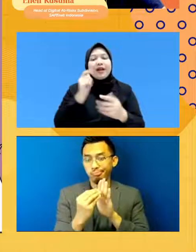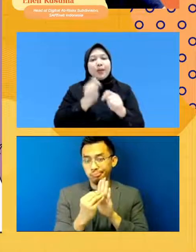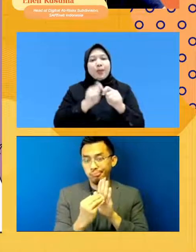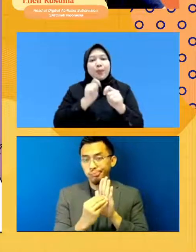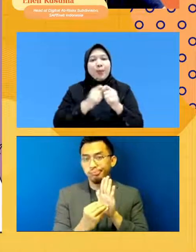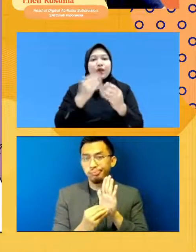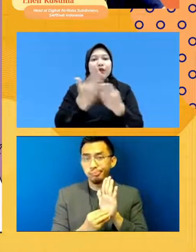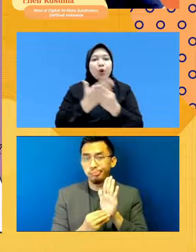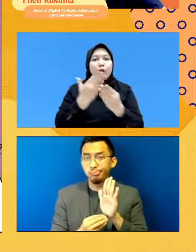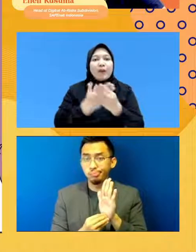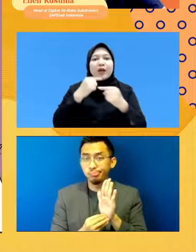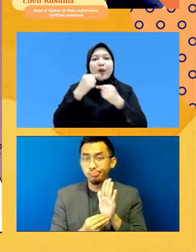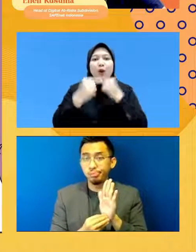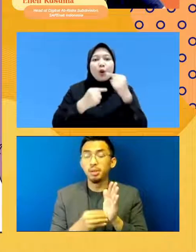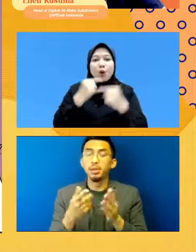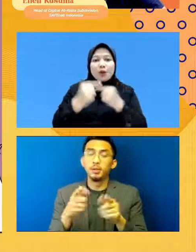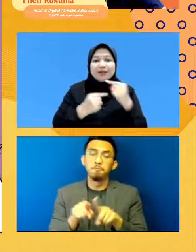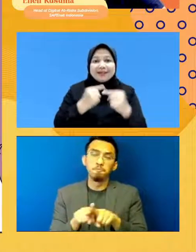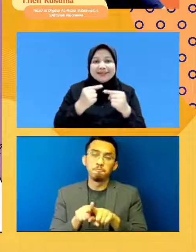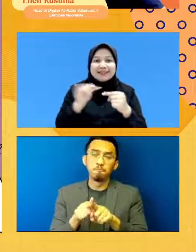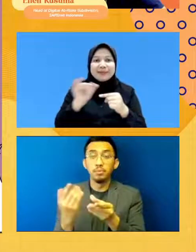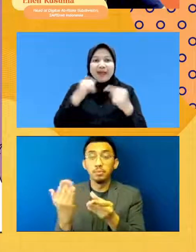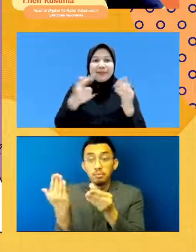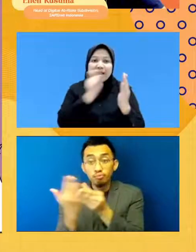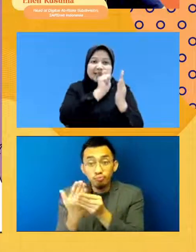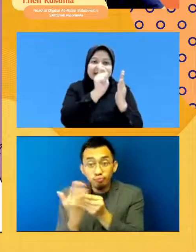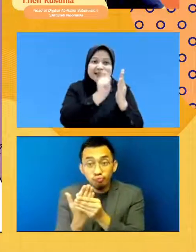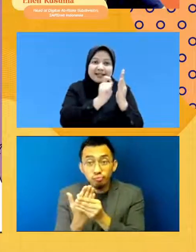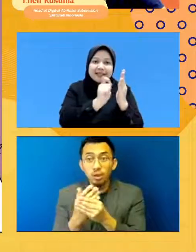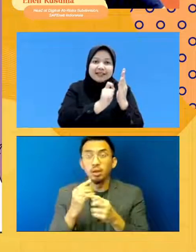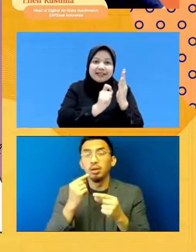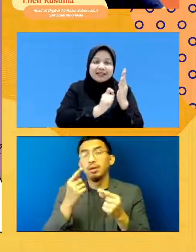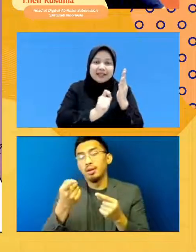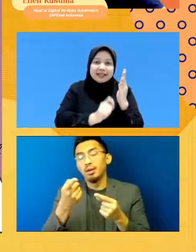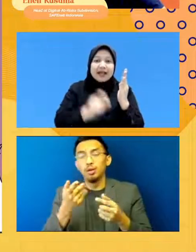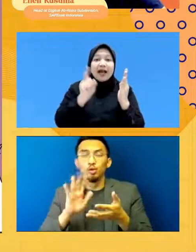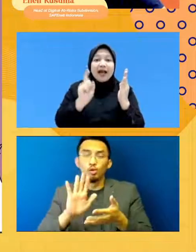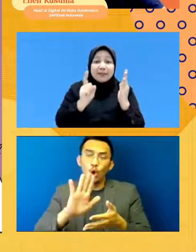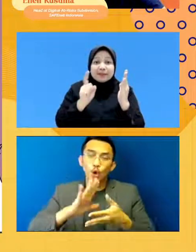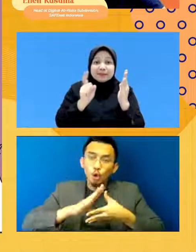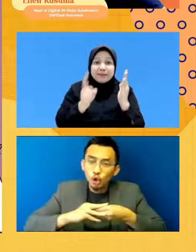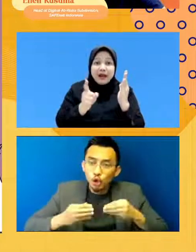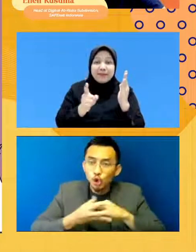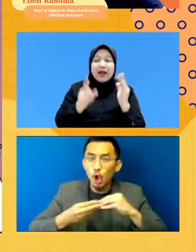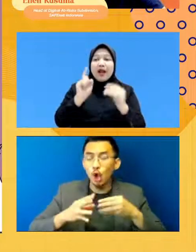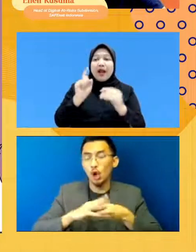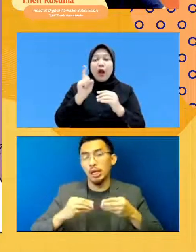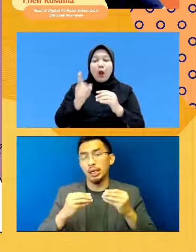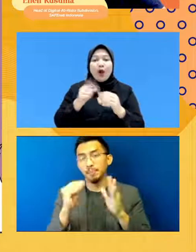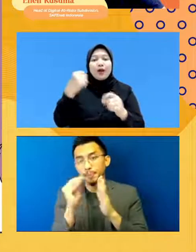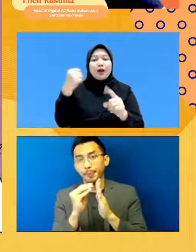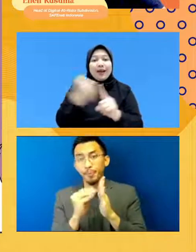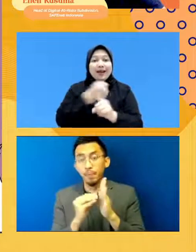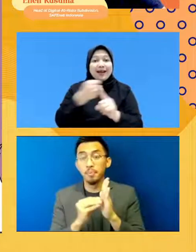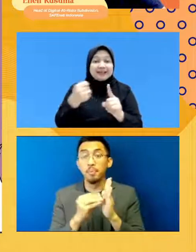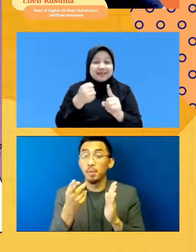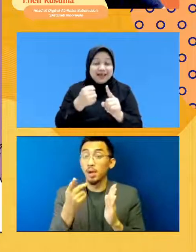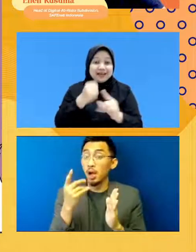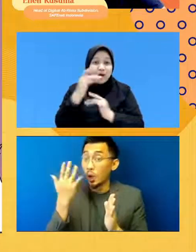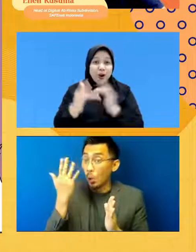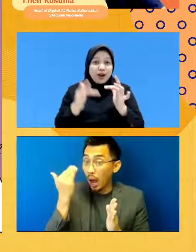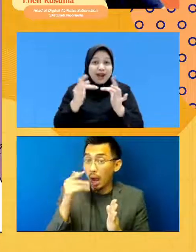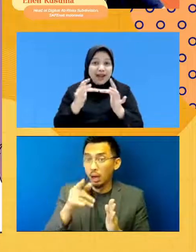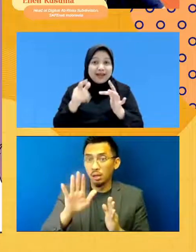help us, because one of the characteristics of online violence is that it could be